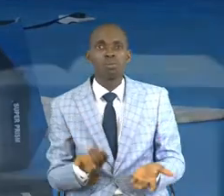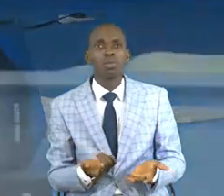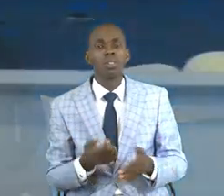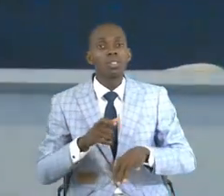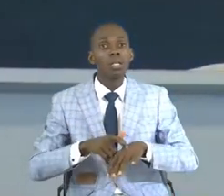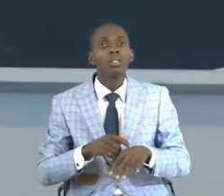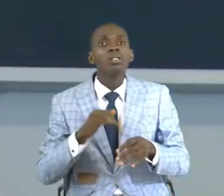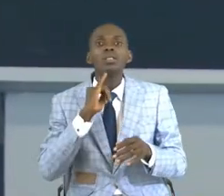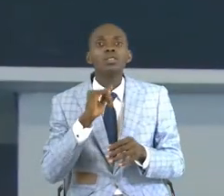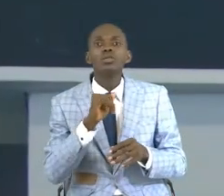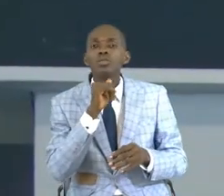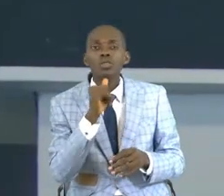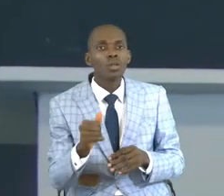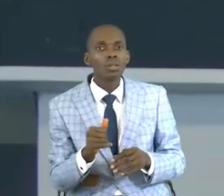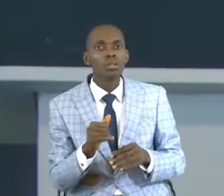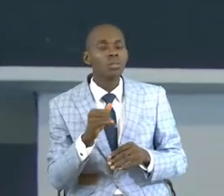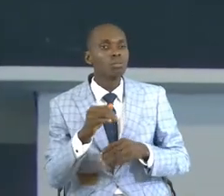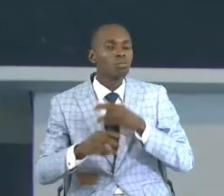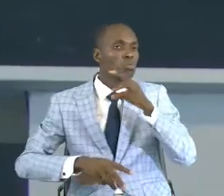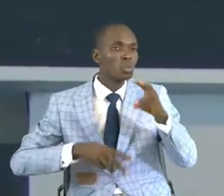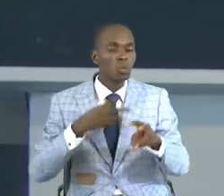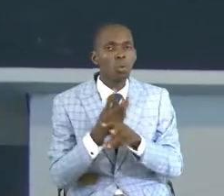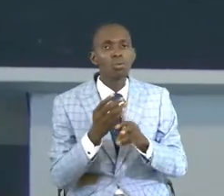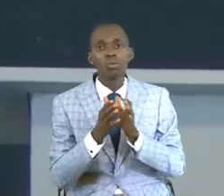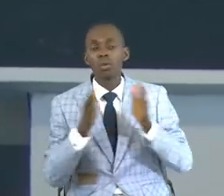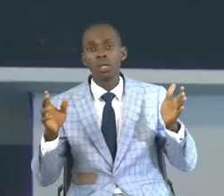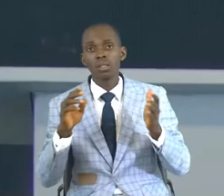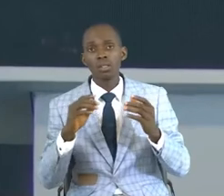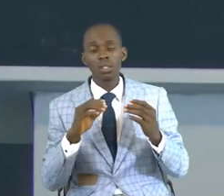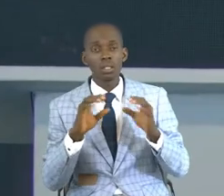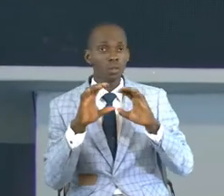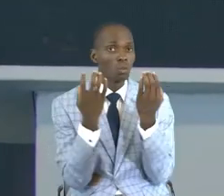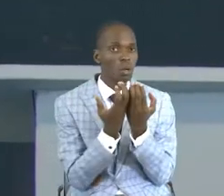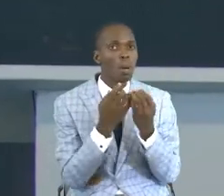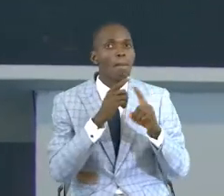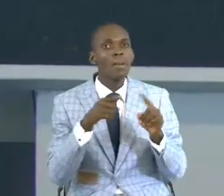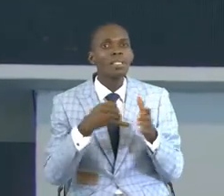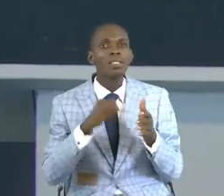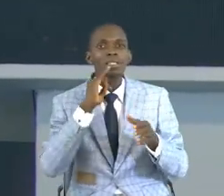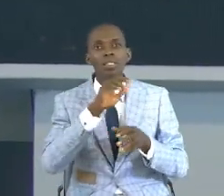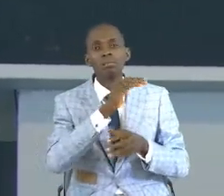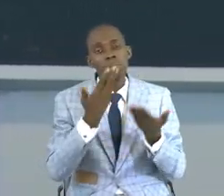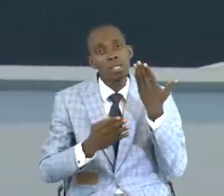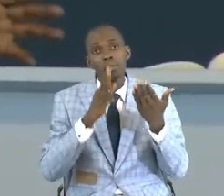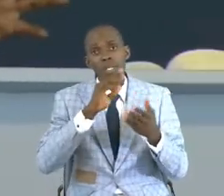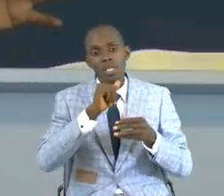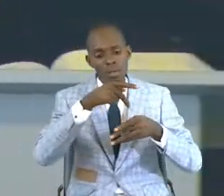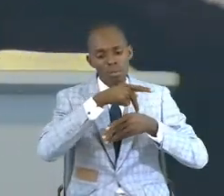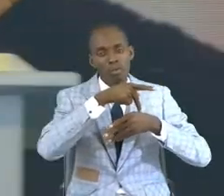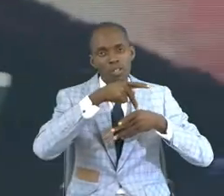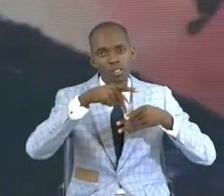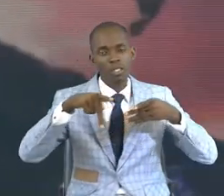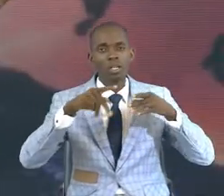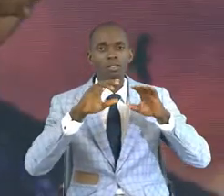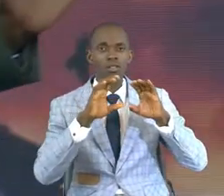local geographical community, it is a professional community. They say once you are in